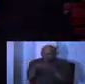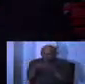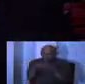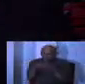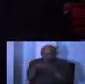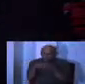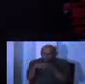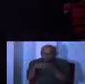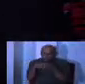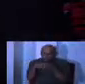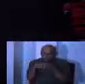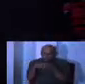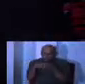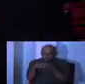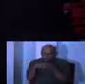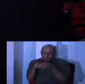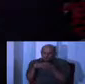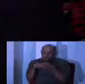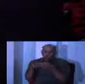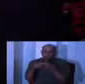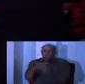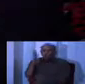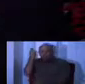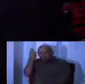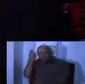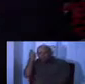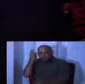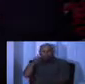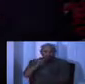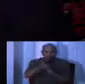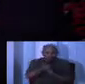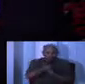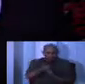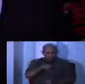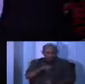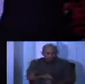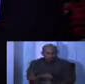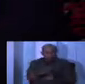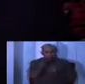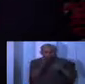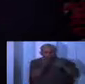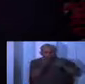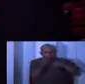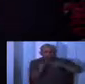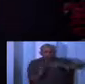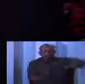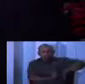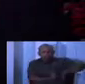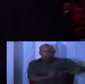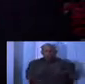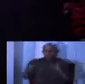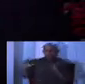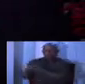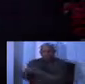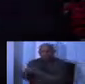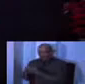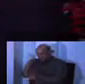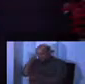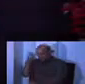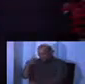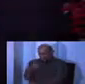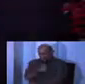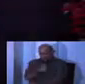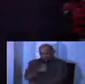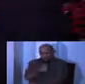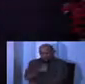across the political and the social and the religious boundaries and borders and lines. Because we've